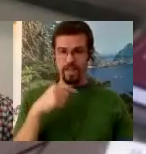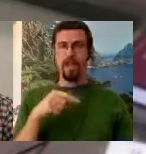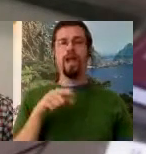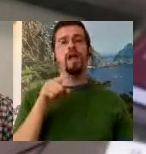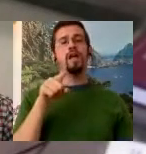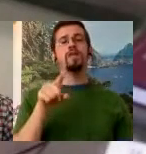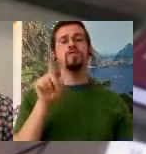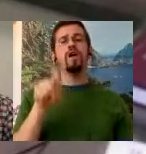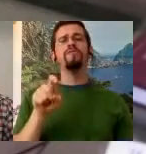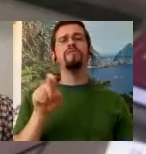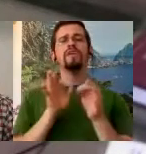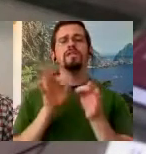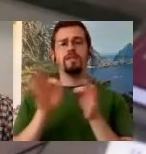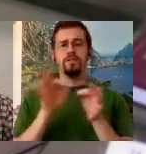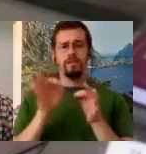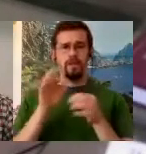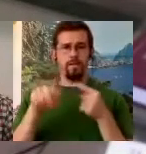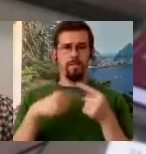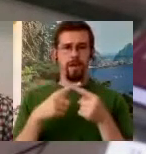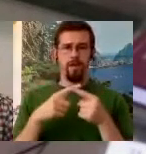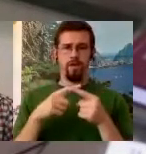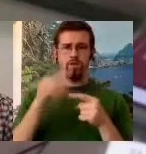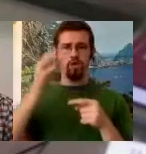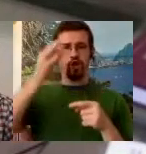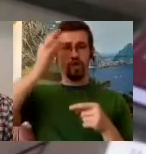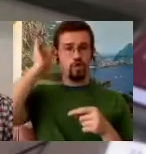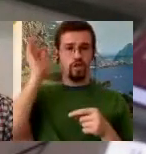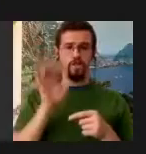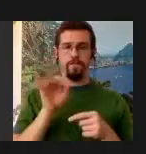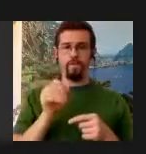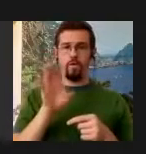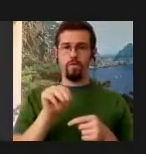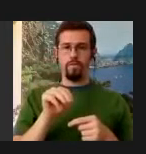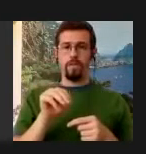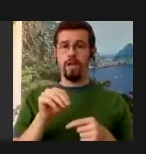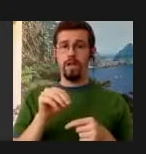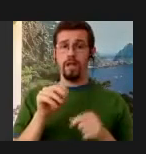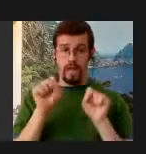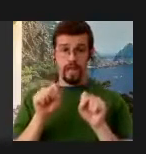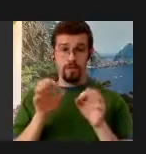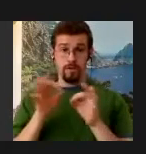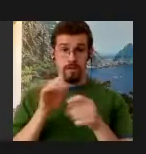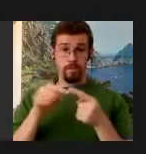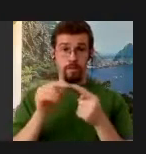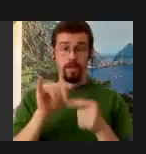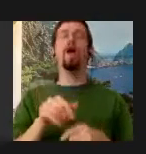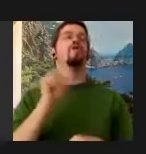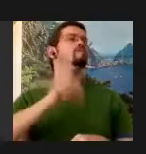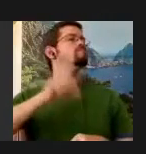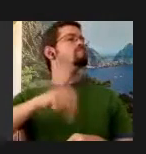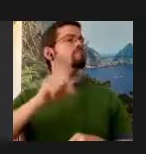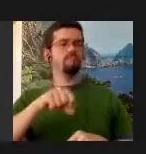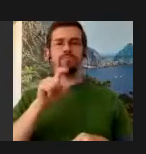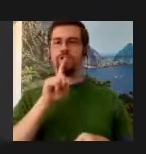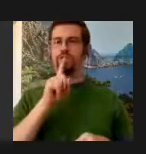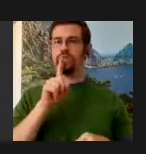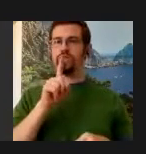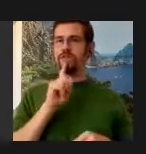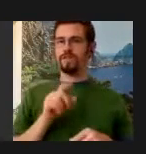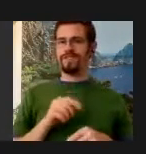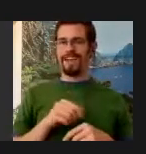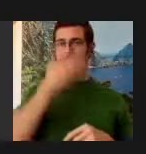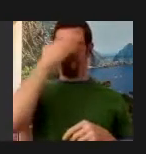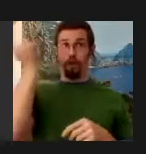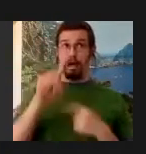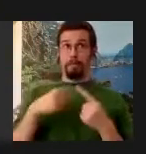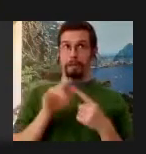the Tunisian Forum that is on Facebook. Could you? Yeah, please. Thank you. Yeah, I forgot about that.